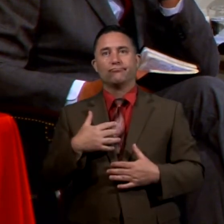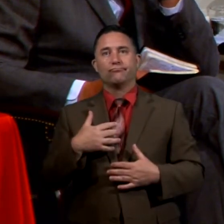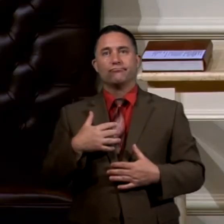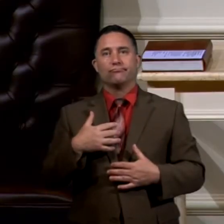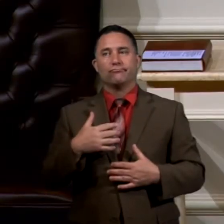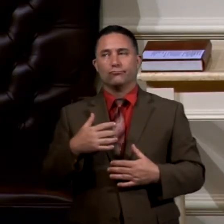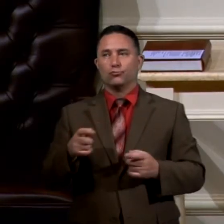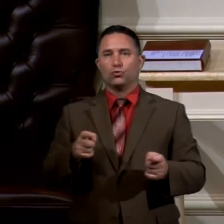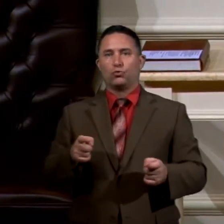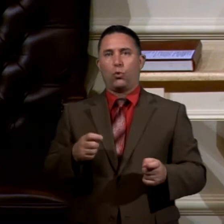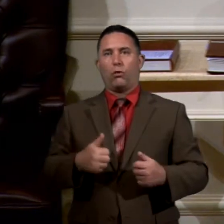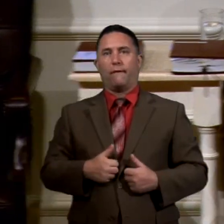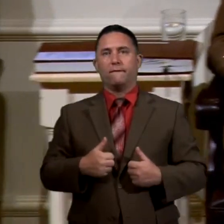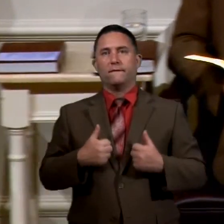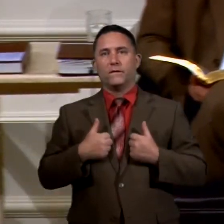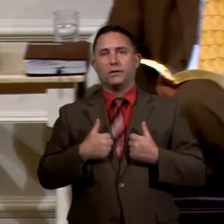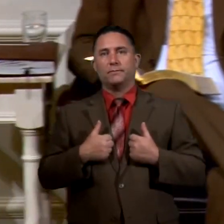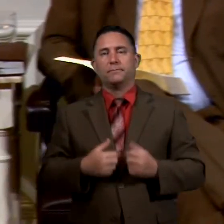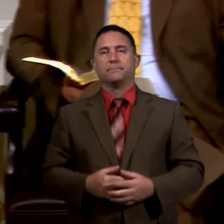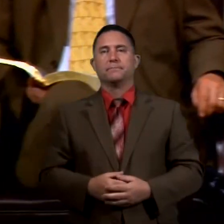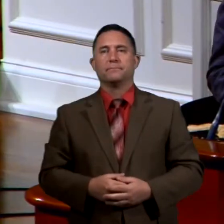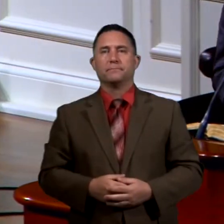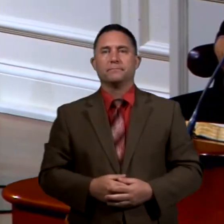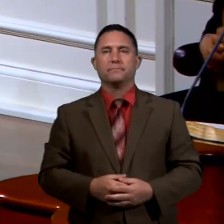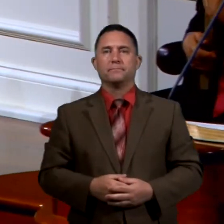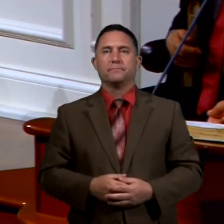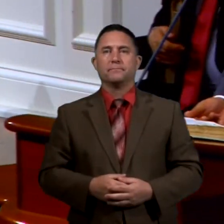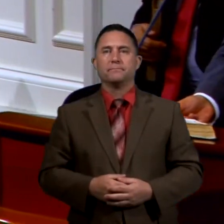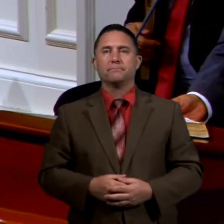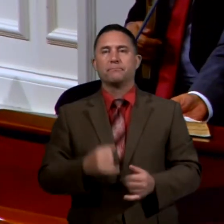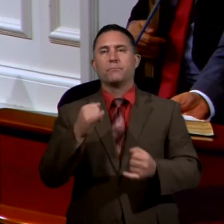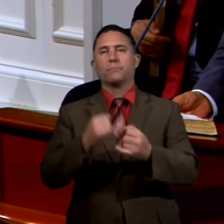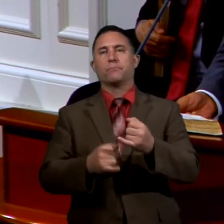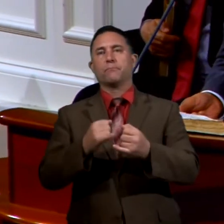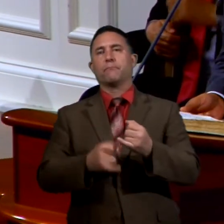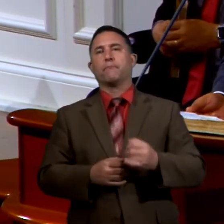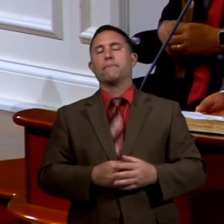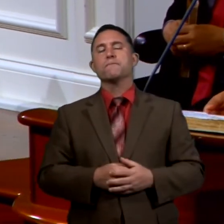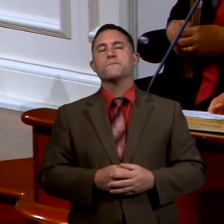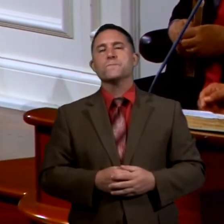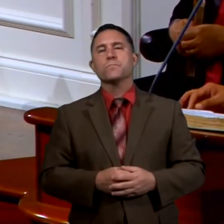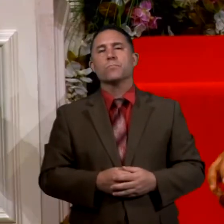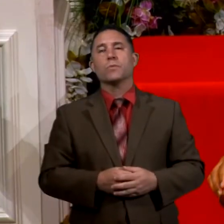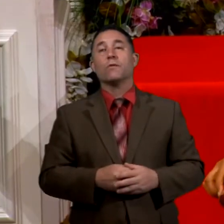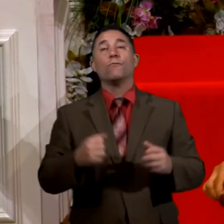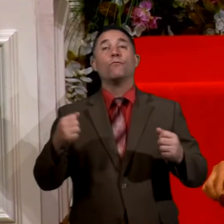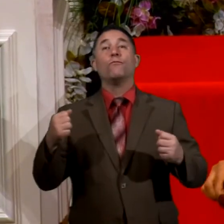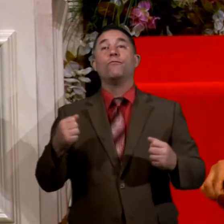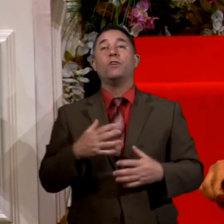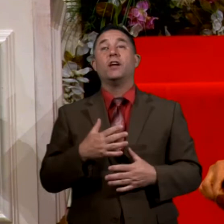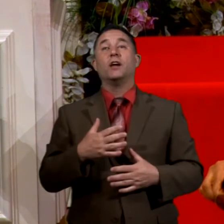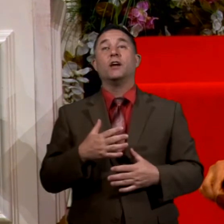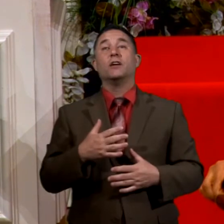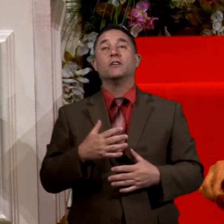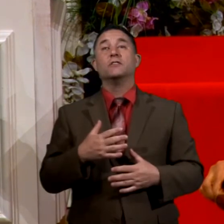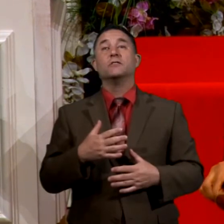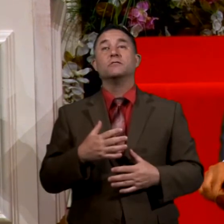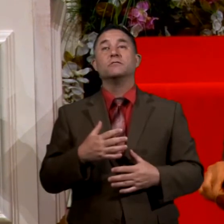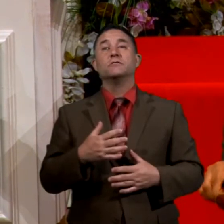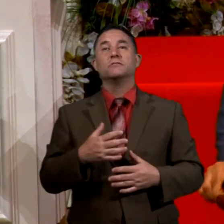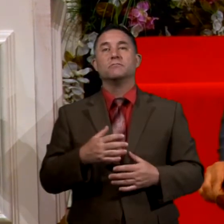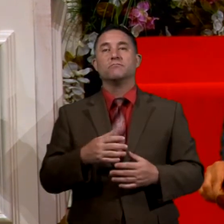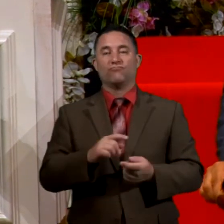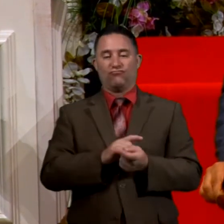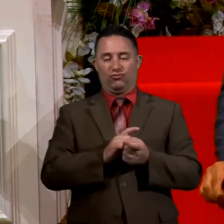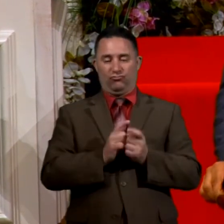to govern their life. Lastly, fear will make us into who we never want